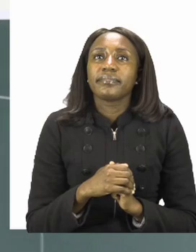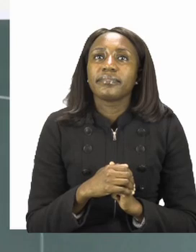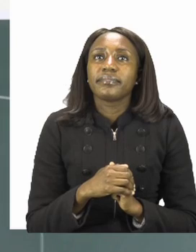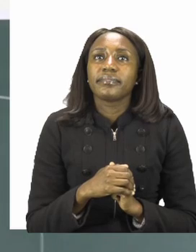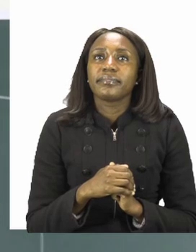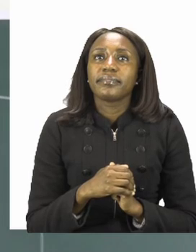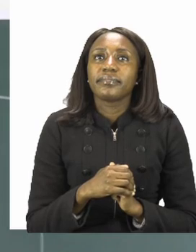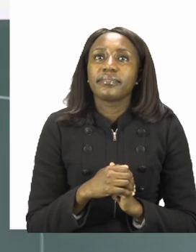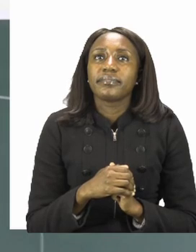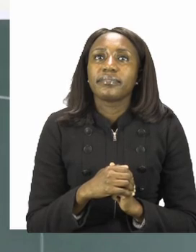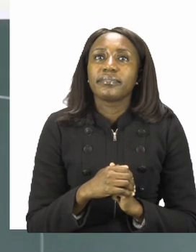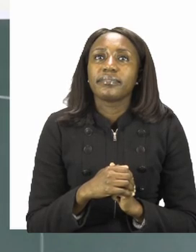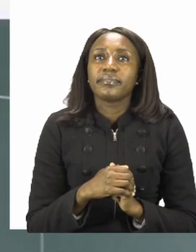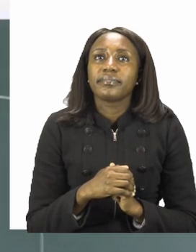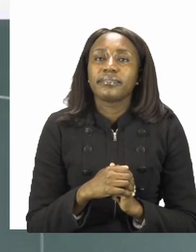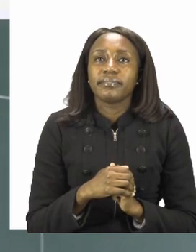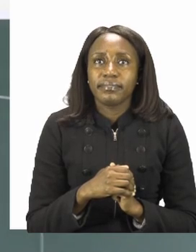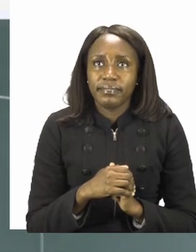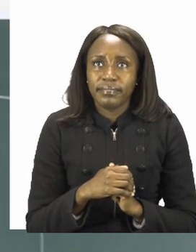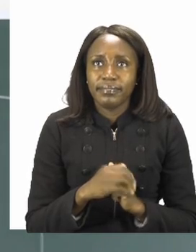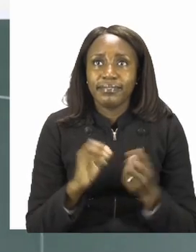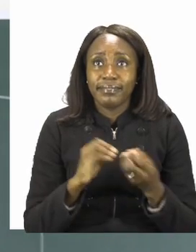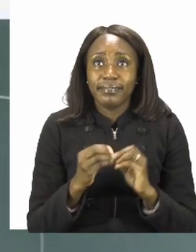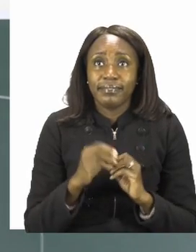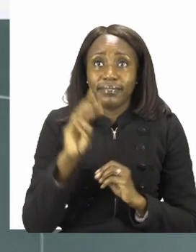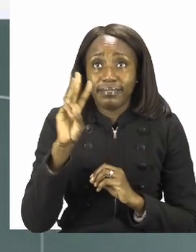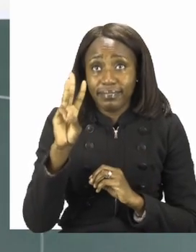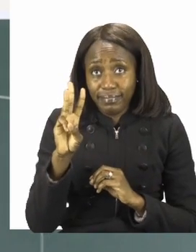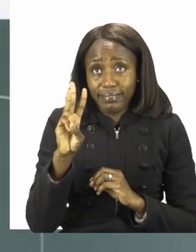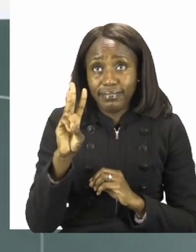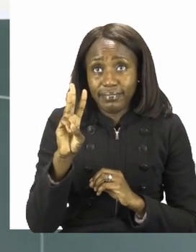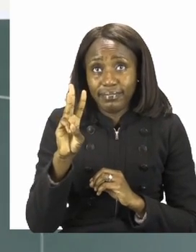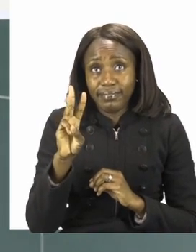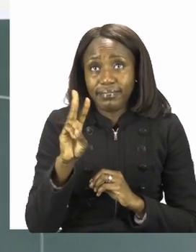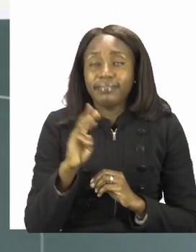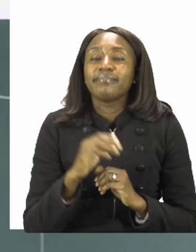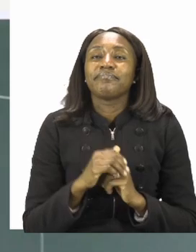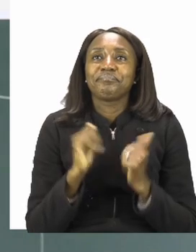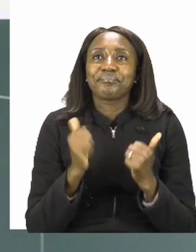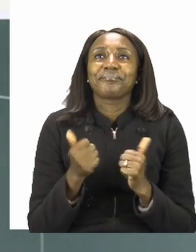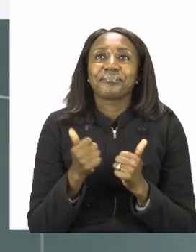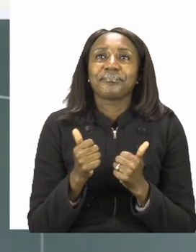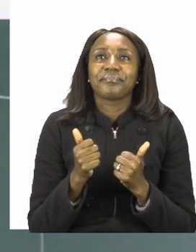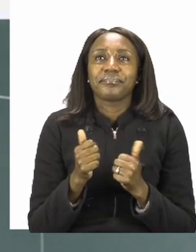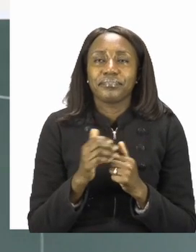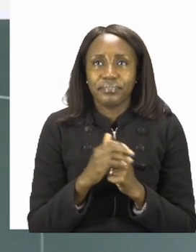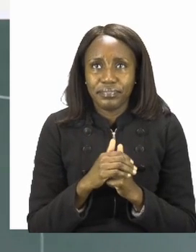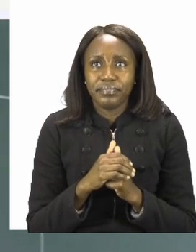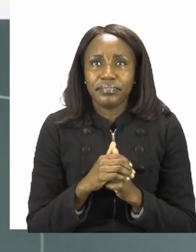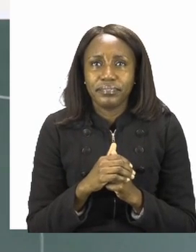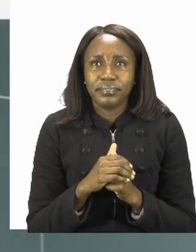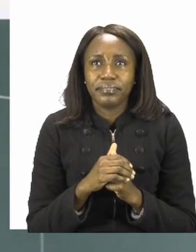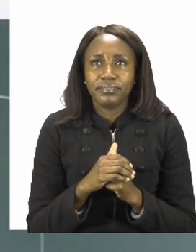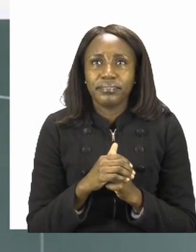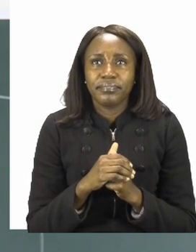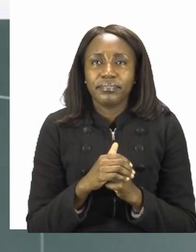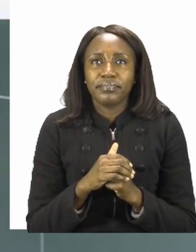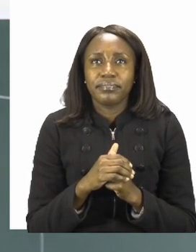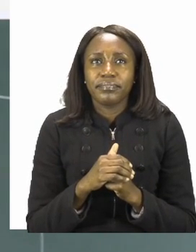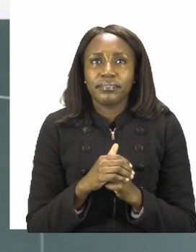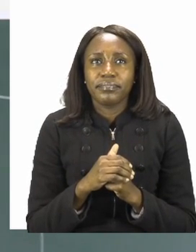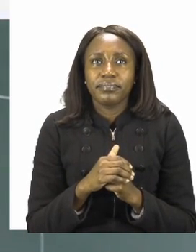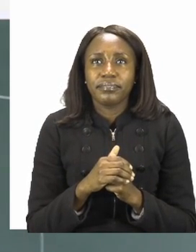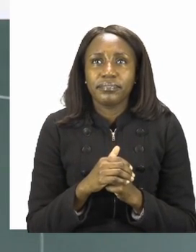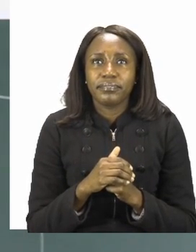round. That is our number 3. Well done if you managed to do that. Then